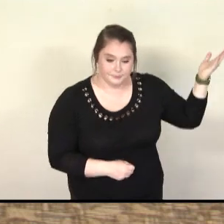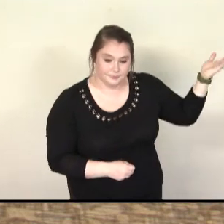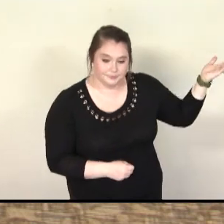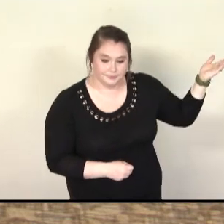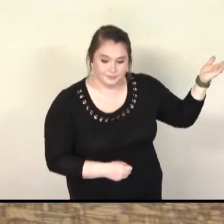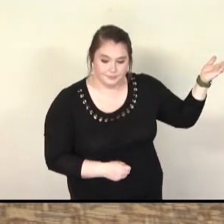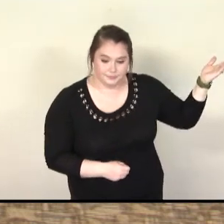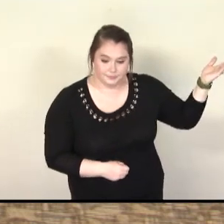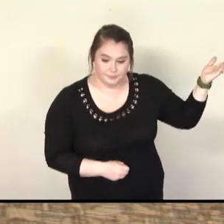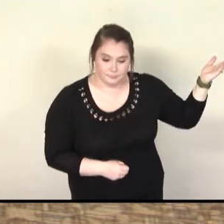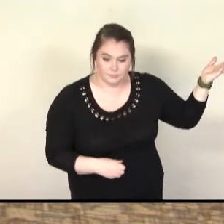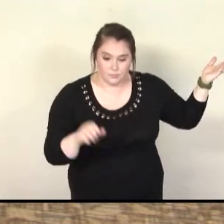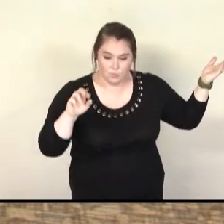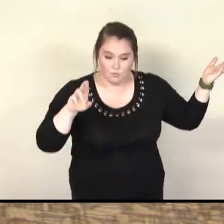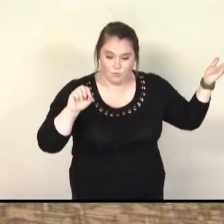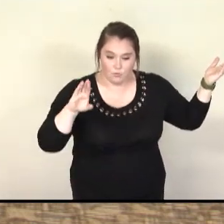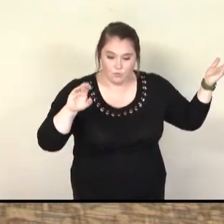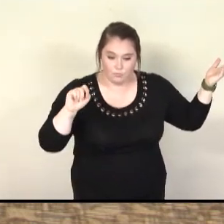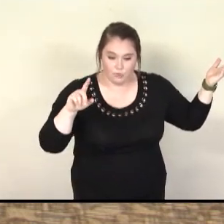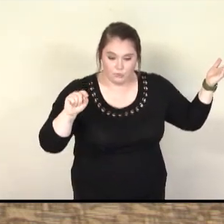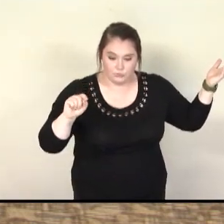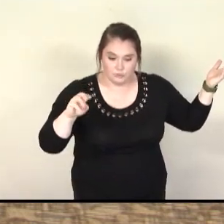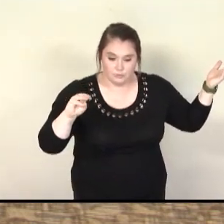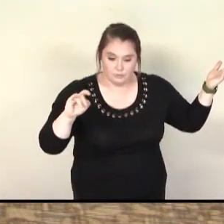Roberto Alarcon, second team,